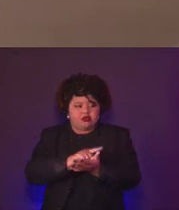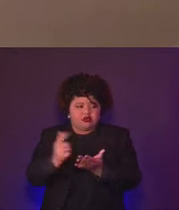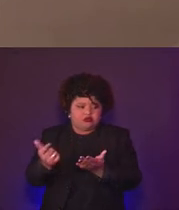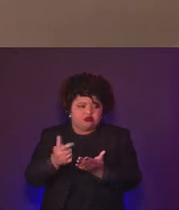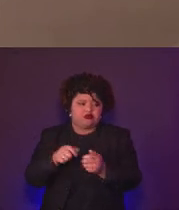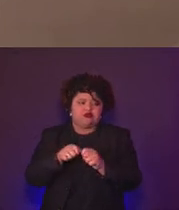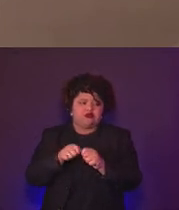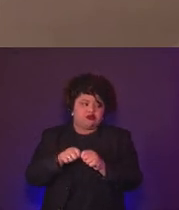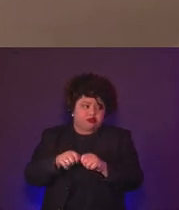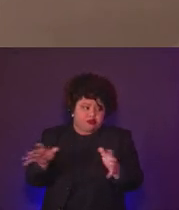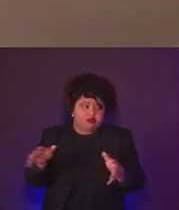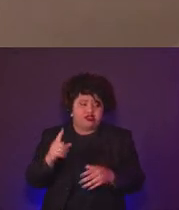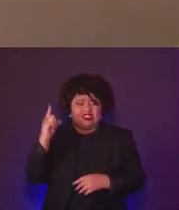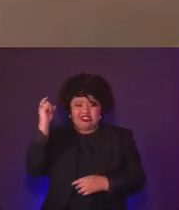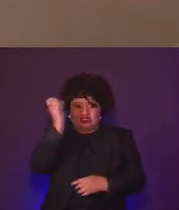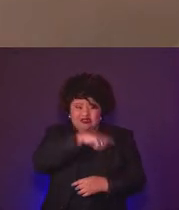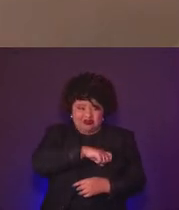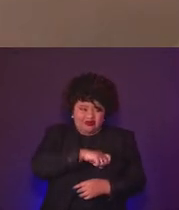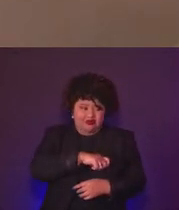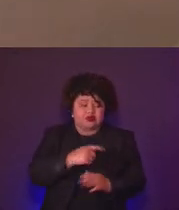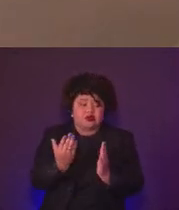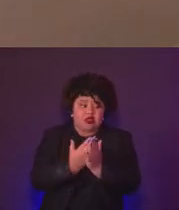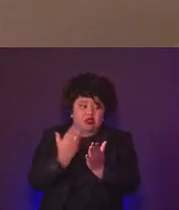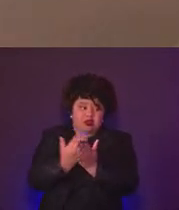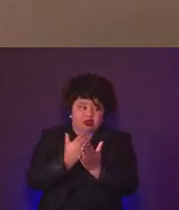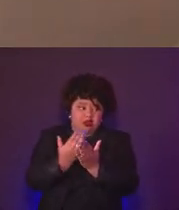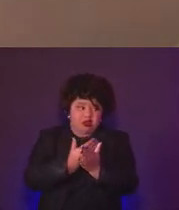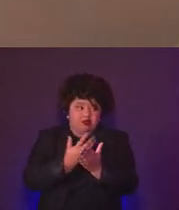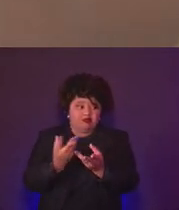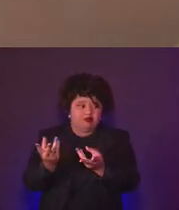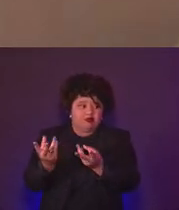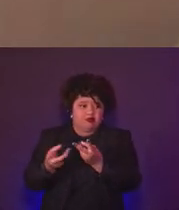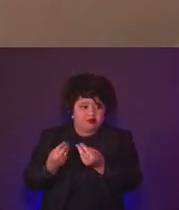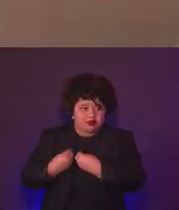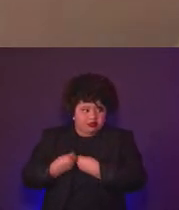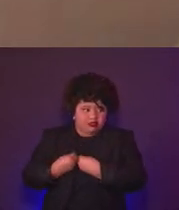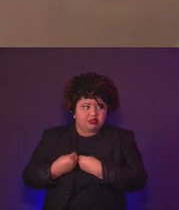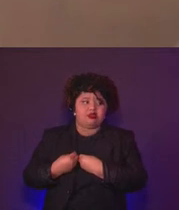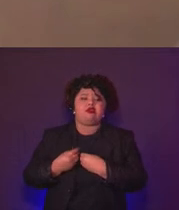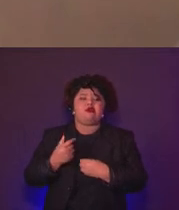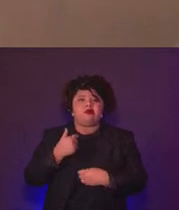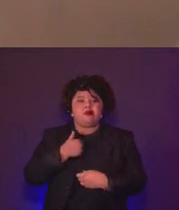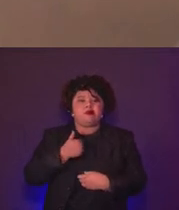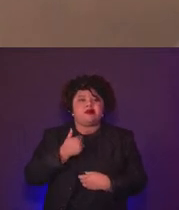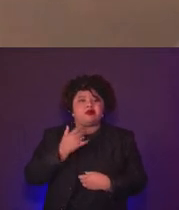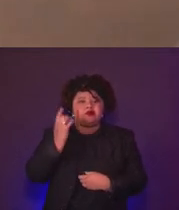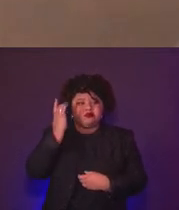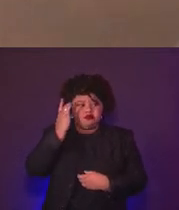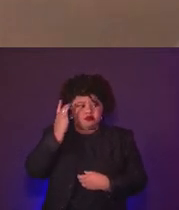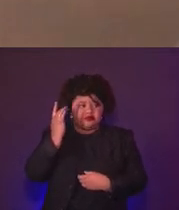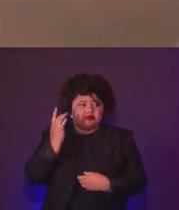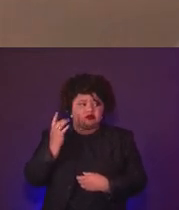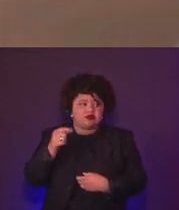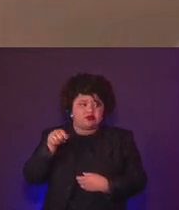give me a copy of his book because of that. Well, I mean, I think I would describe him in two different ways. I mean, just as a person,